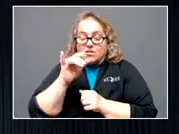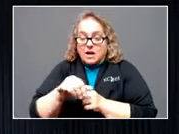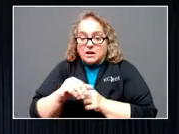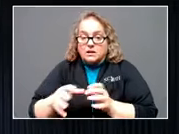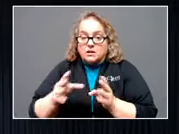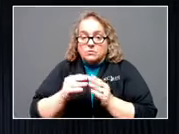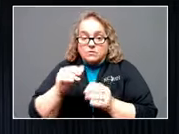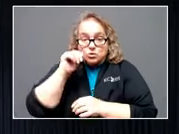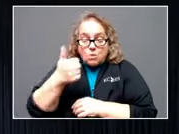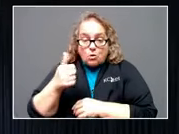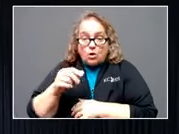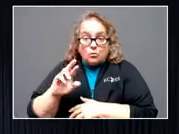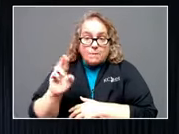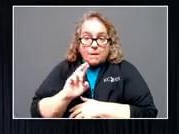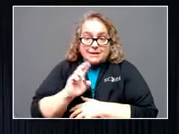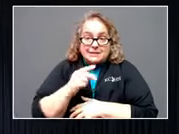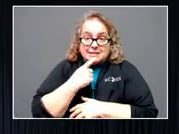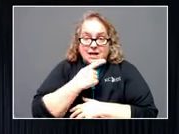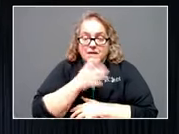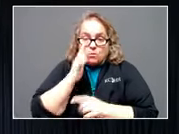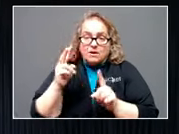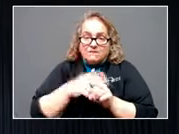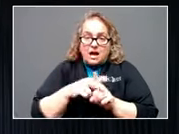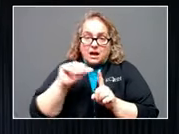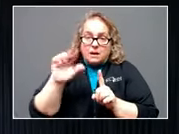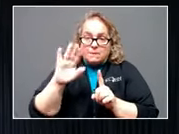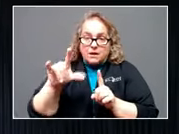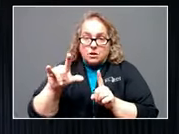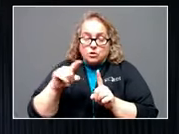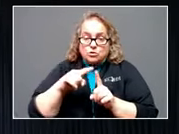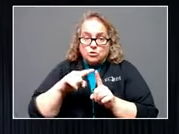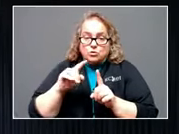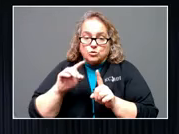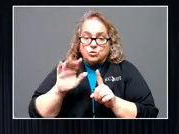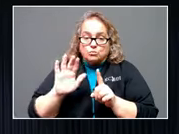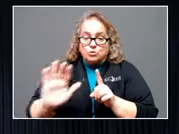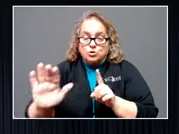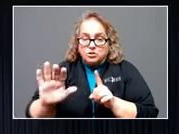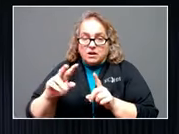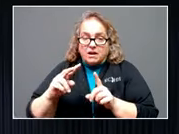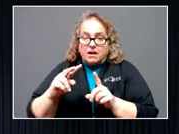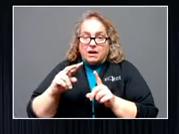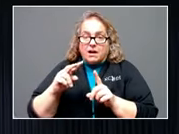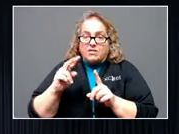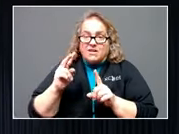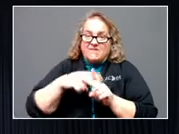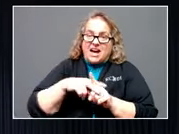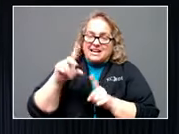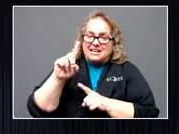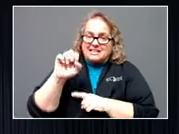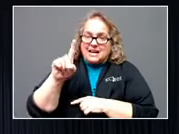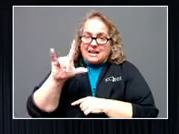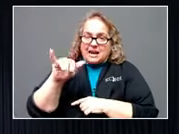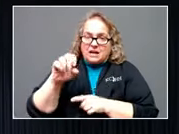that they're going to file a bill to push the filing deadline back to the 25th. Assuming that comes to your desk, will you